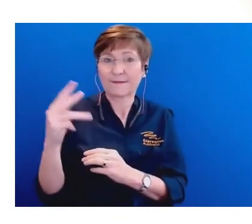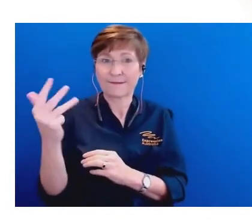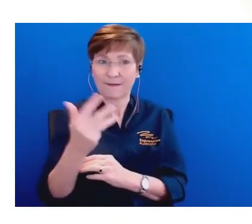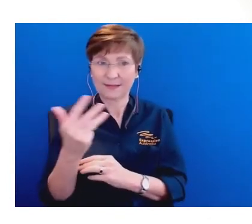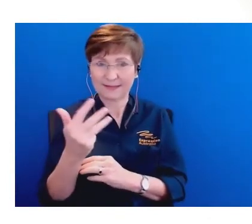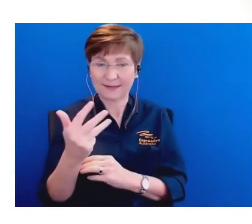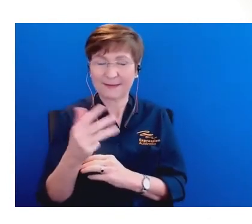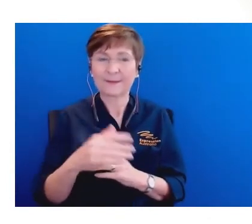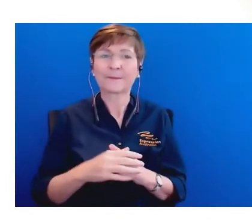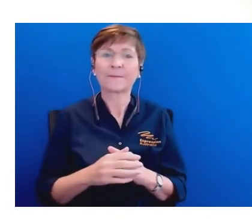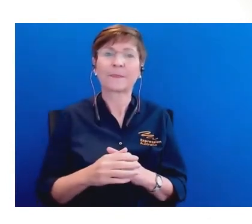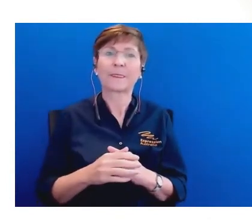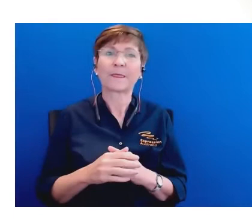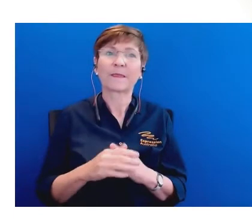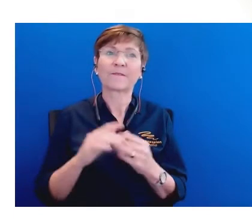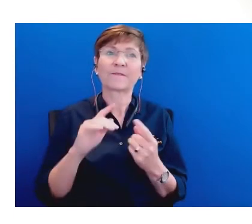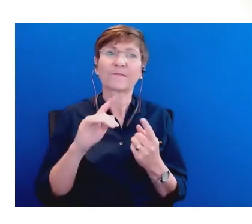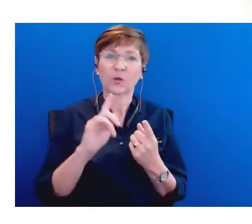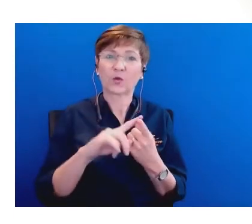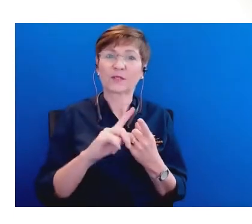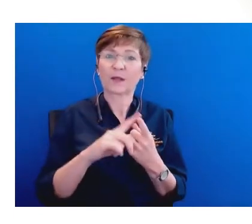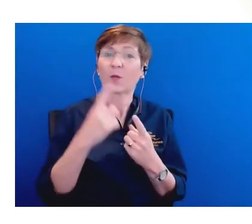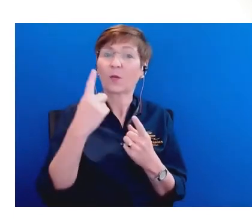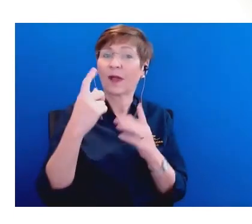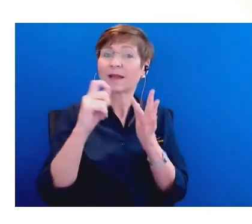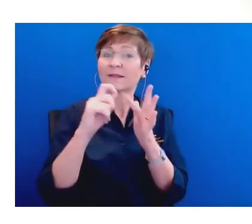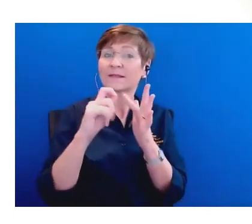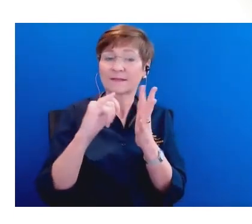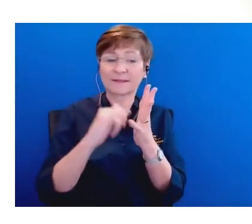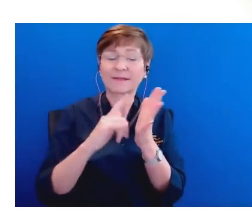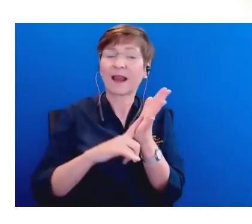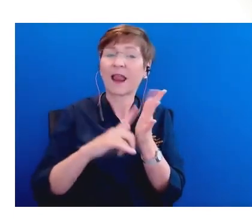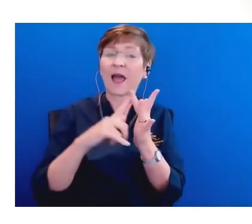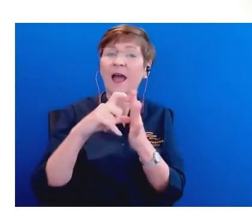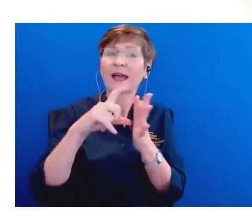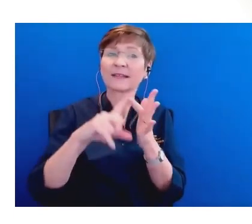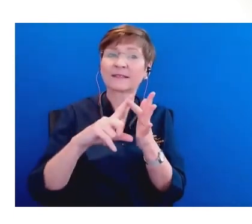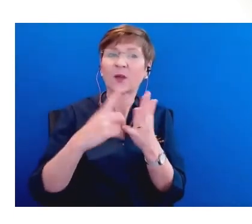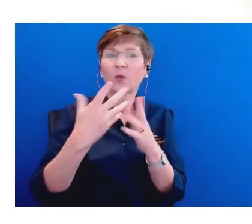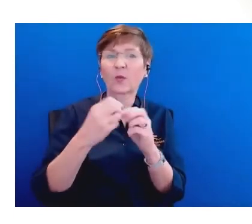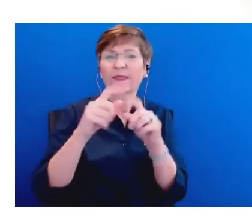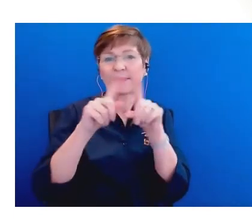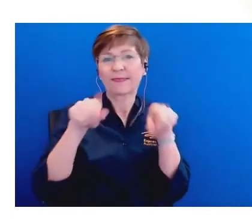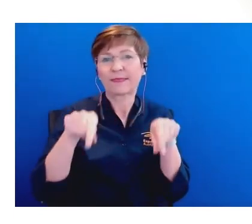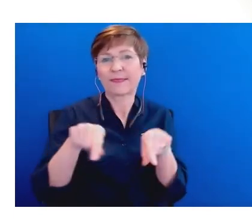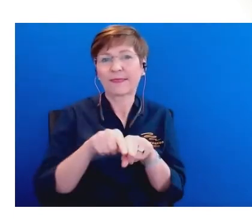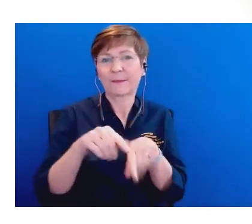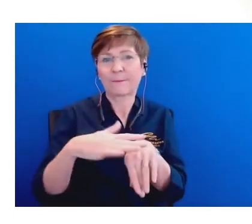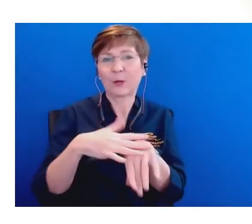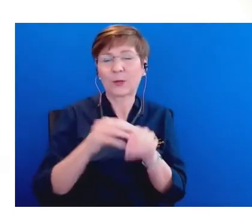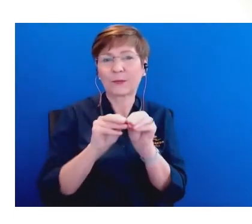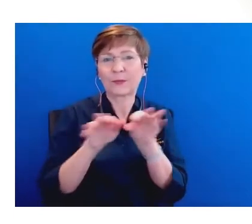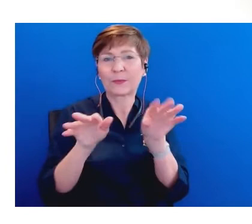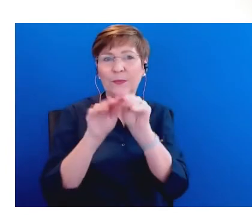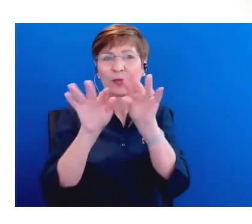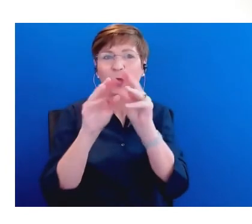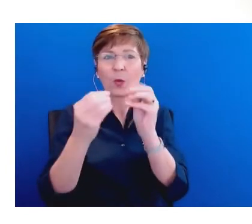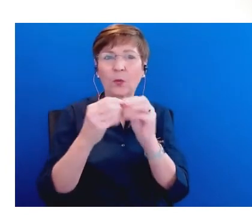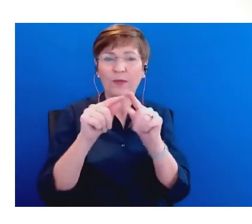And the first one, I've got a slide here that has the front cover of the report from the first project, and it's called Thanks a